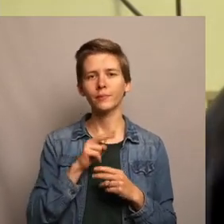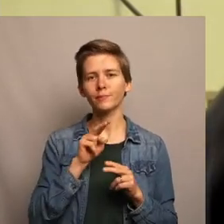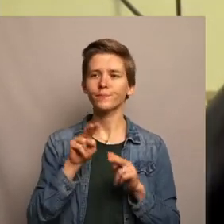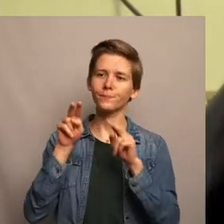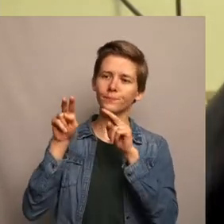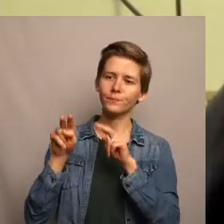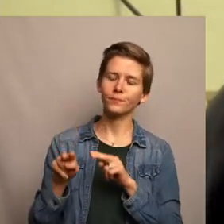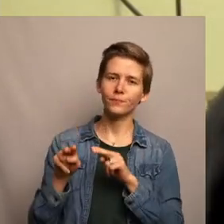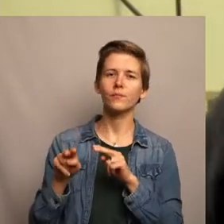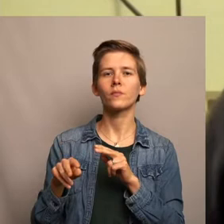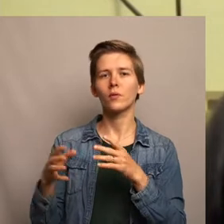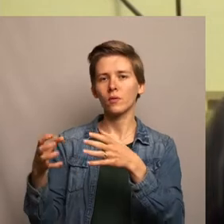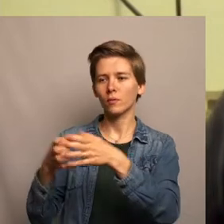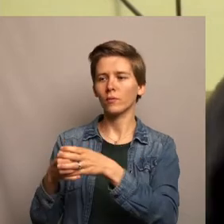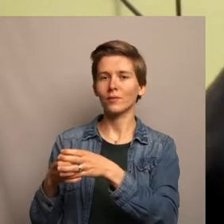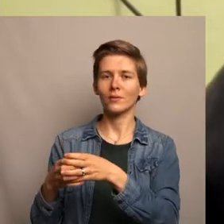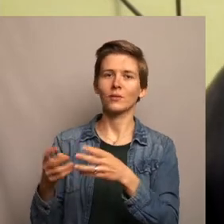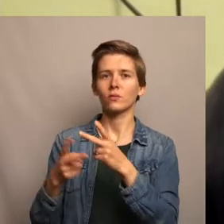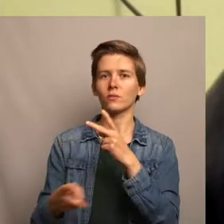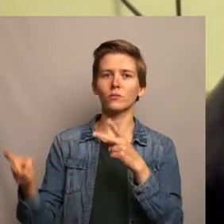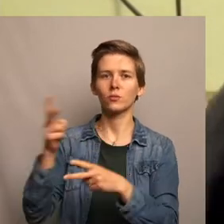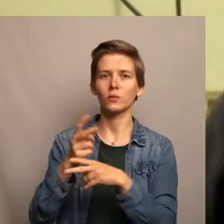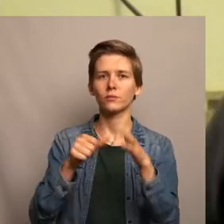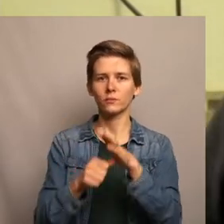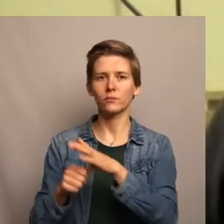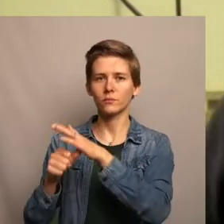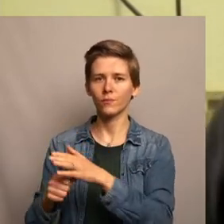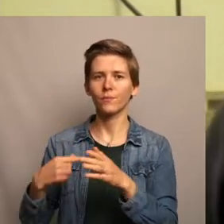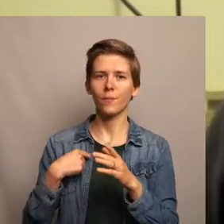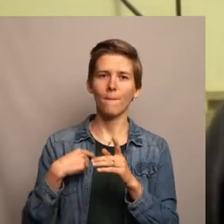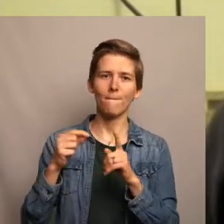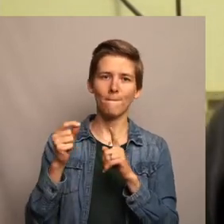double exclusion, right? I'm originally from Pakistan,